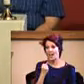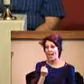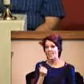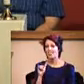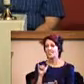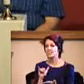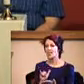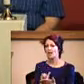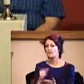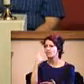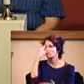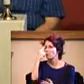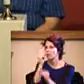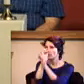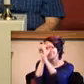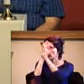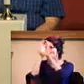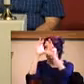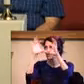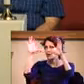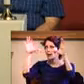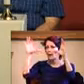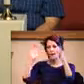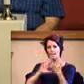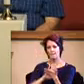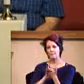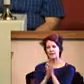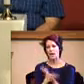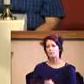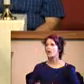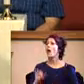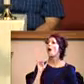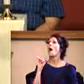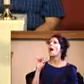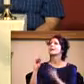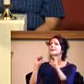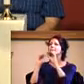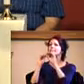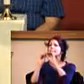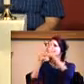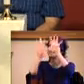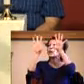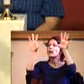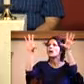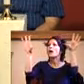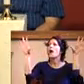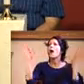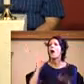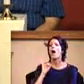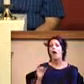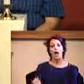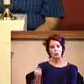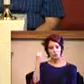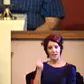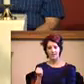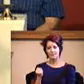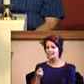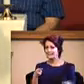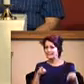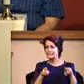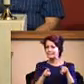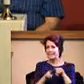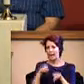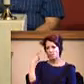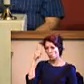the vision becomes clear in our own lives and that was the same for Jesus that was the same for the people who followed Jesus suddenly there